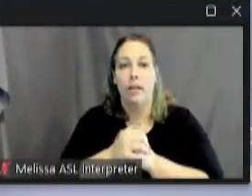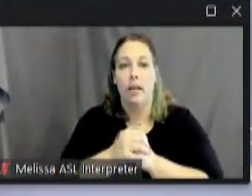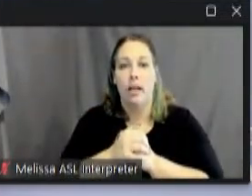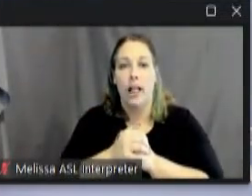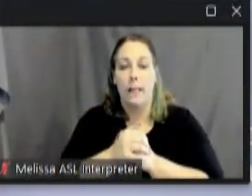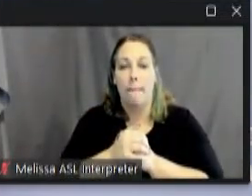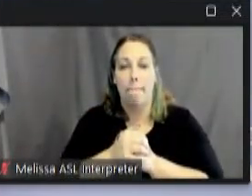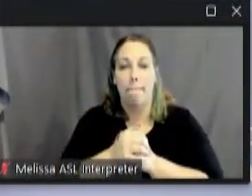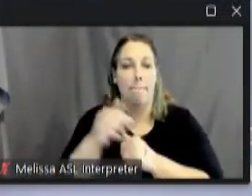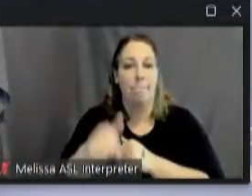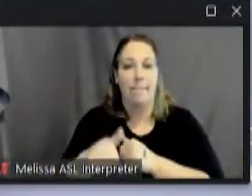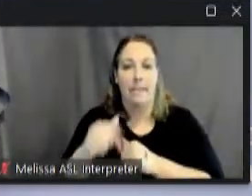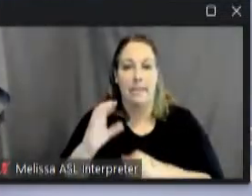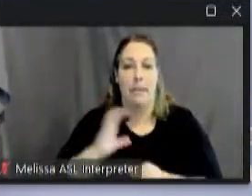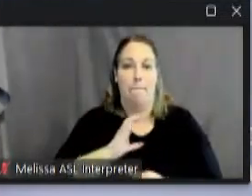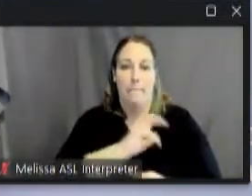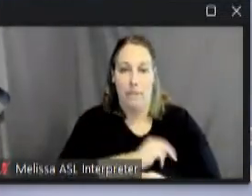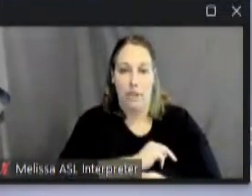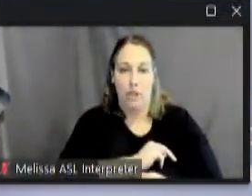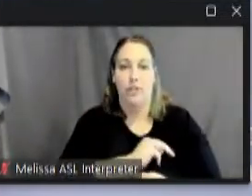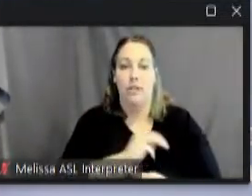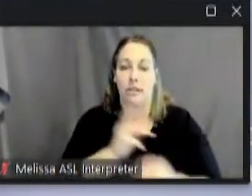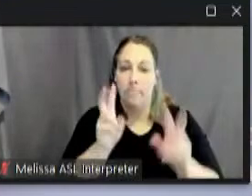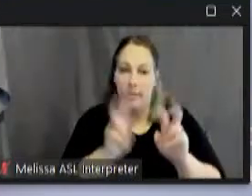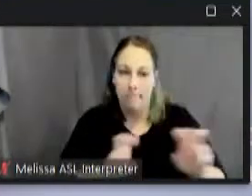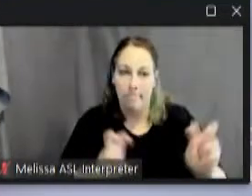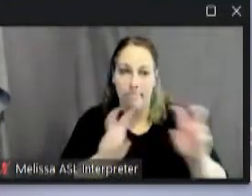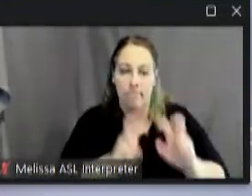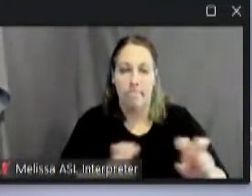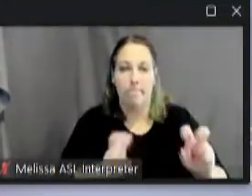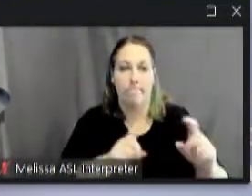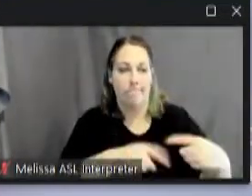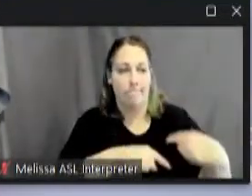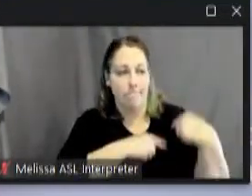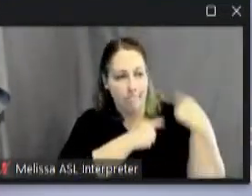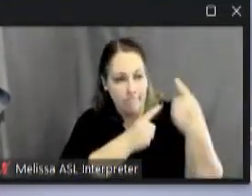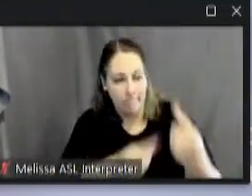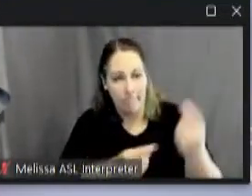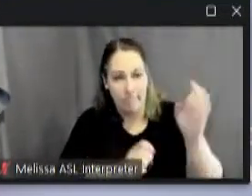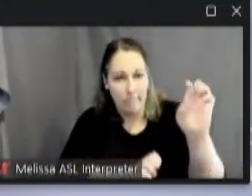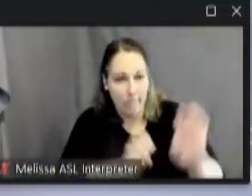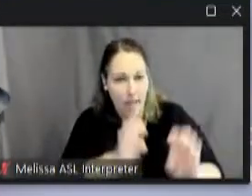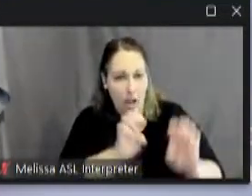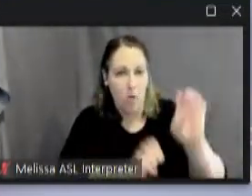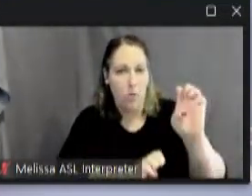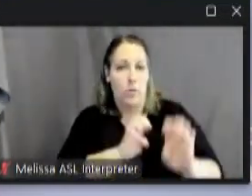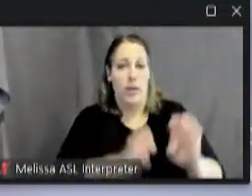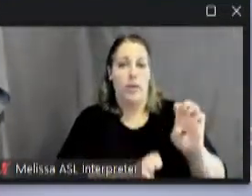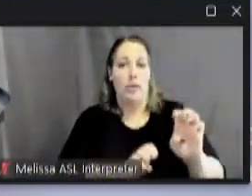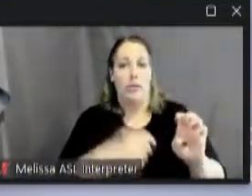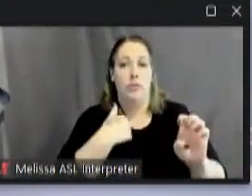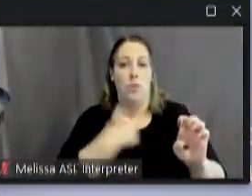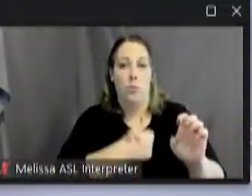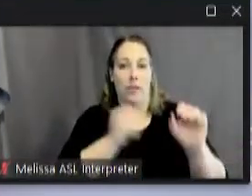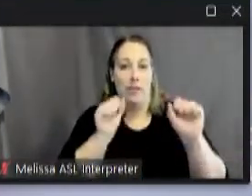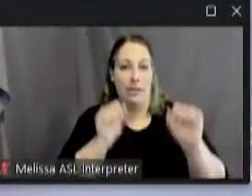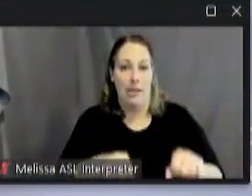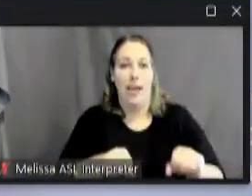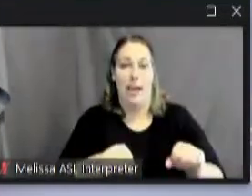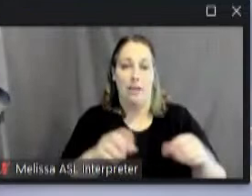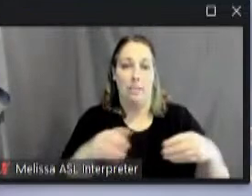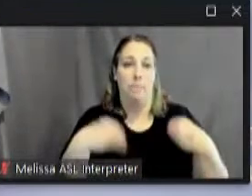has been analyzing and evaluating so that we can provide